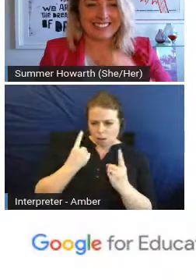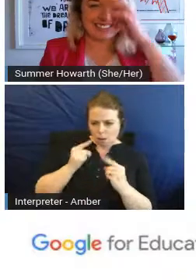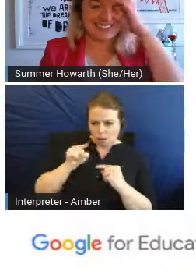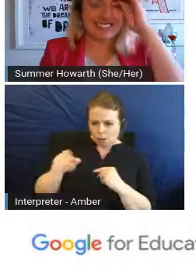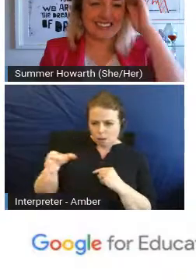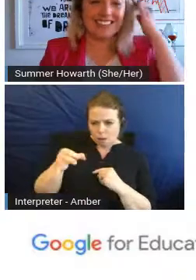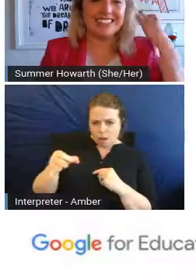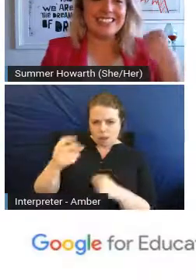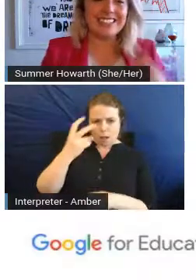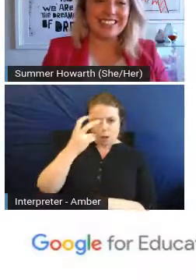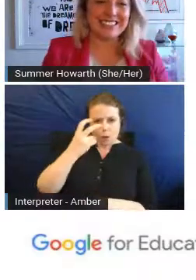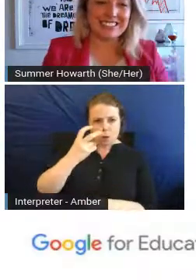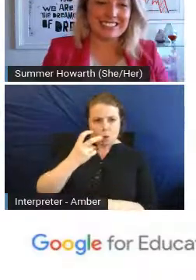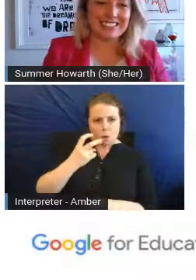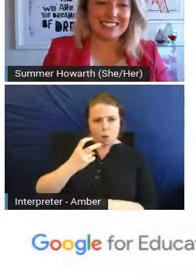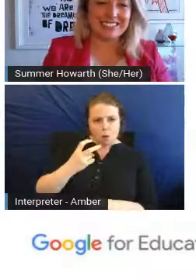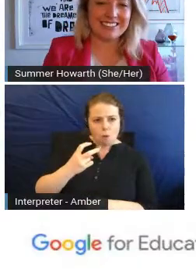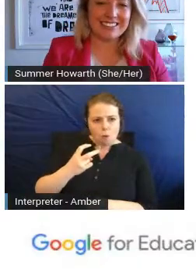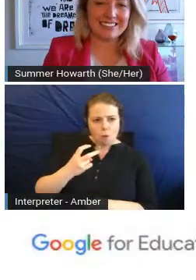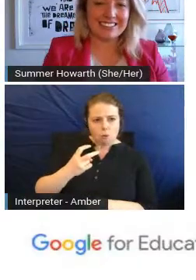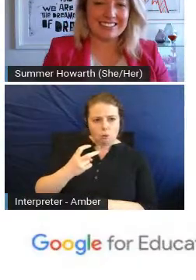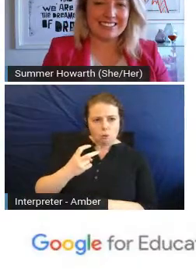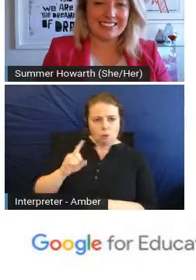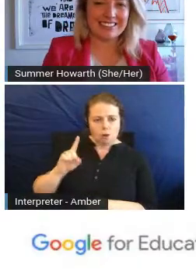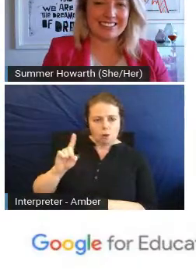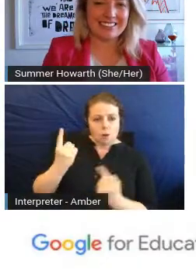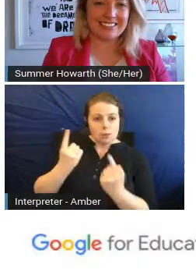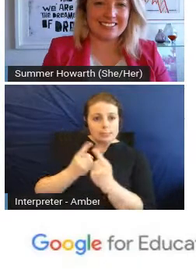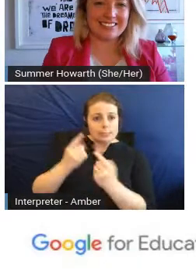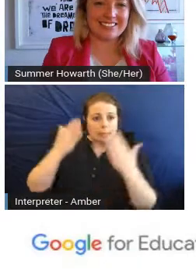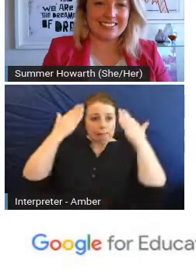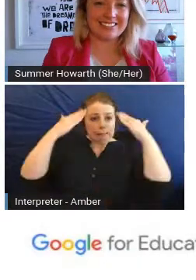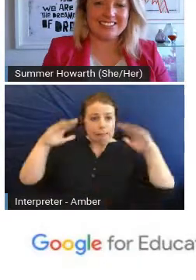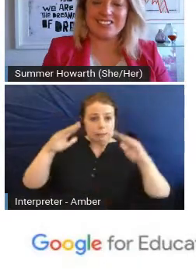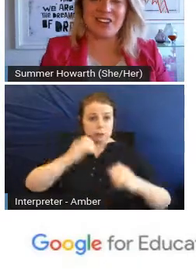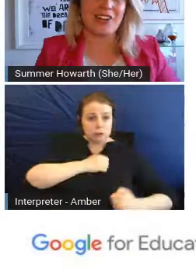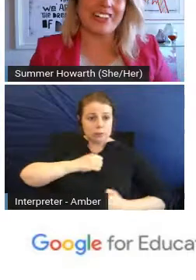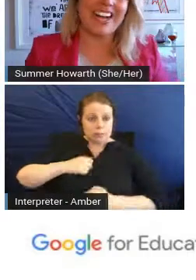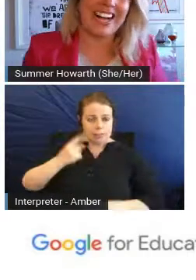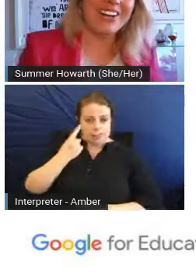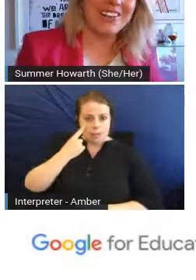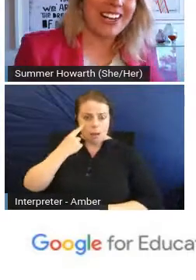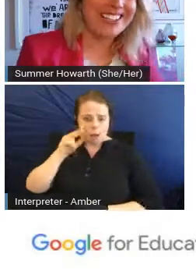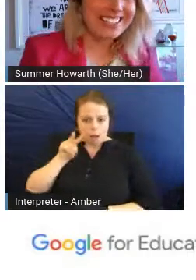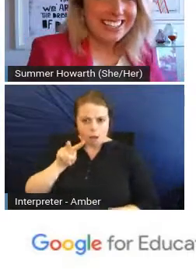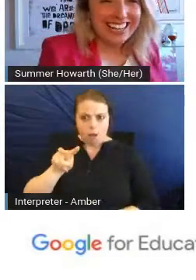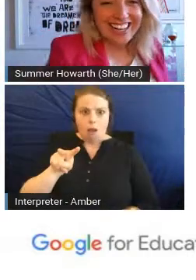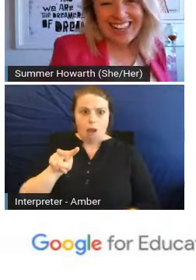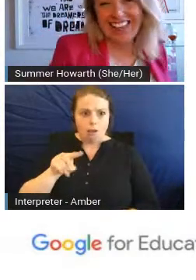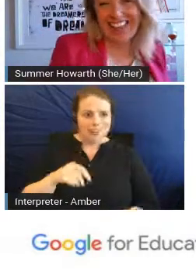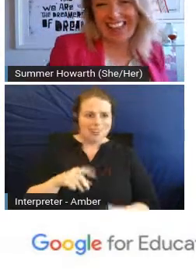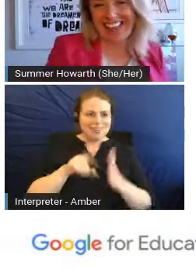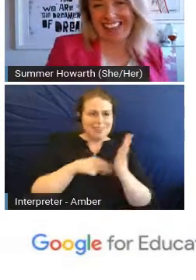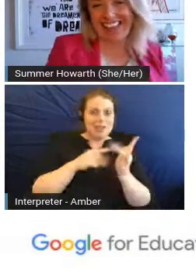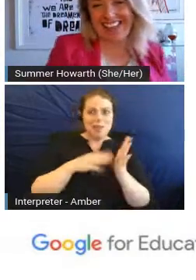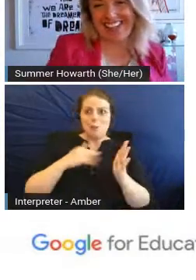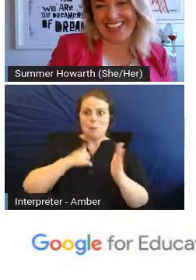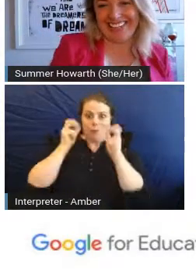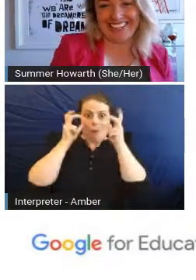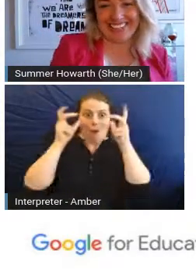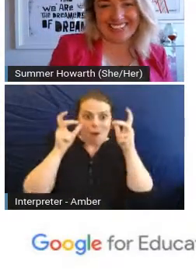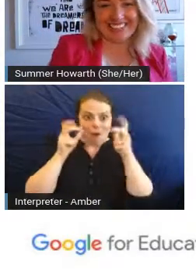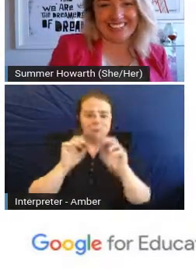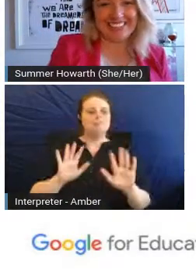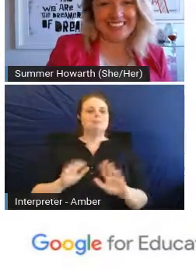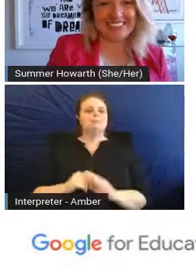for Dutch sailors' eyes. Anyways, it's I'm so geeked up by it. I know the one. What happens